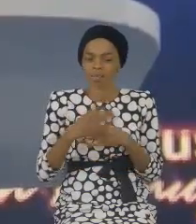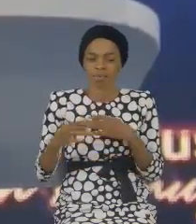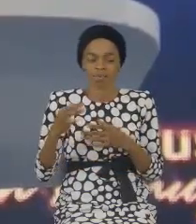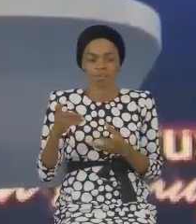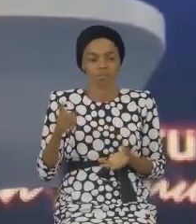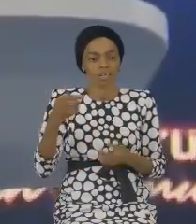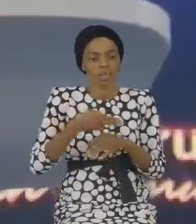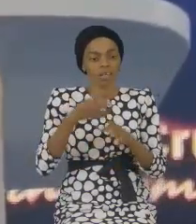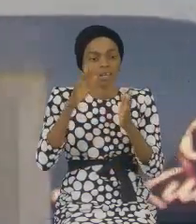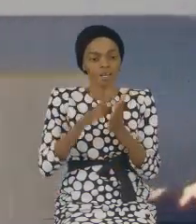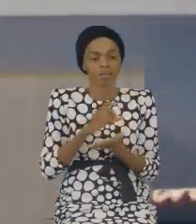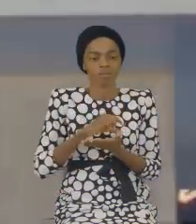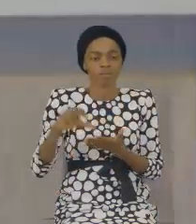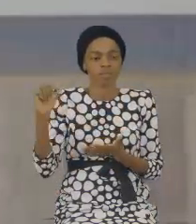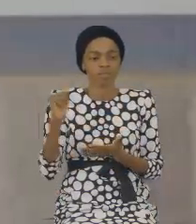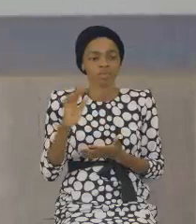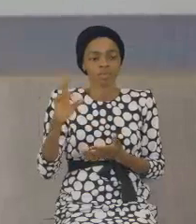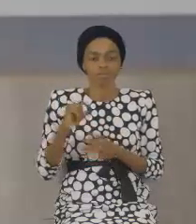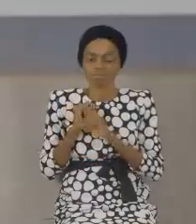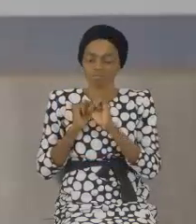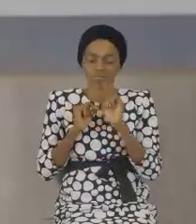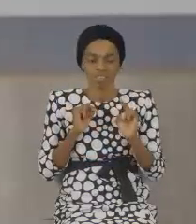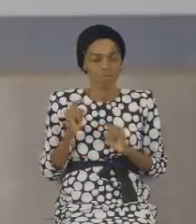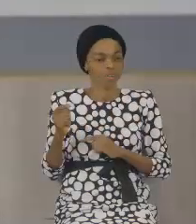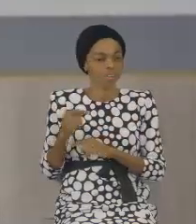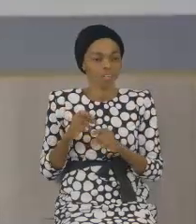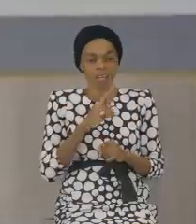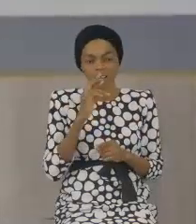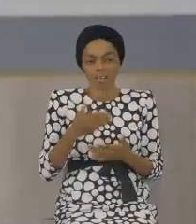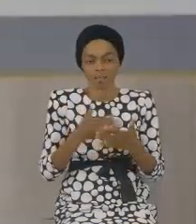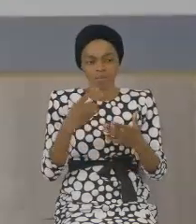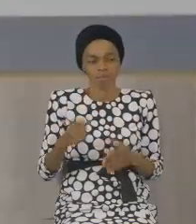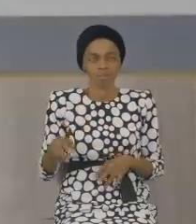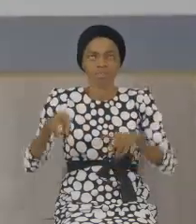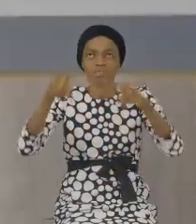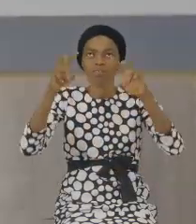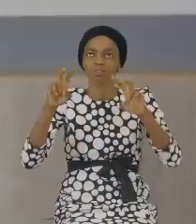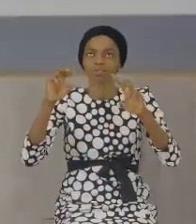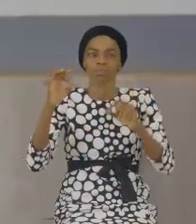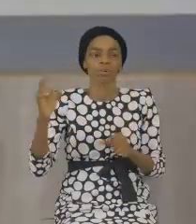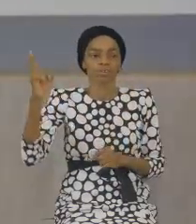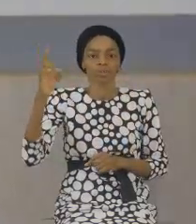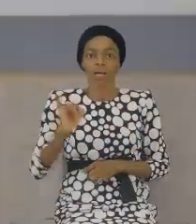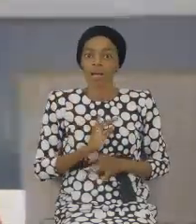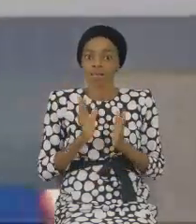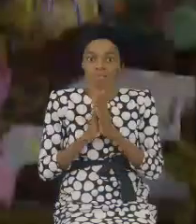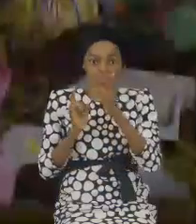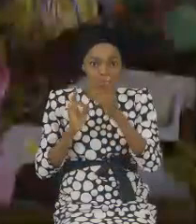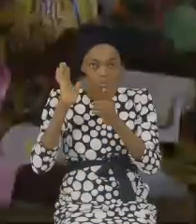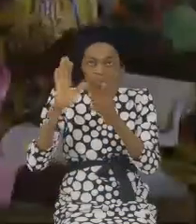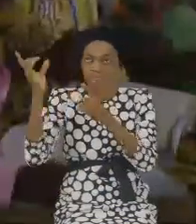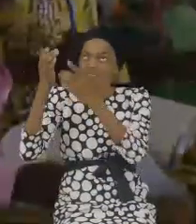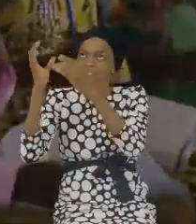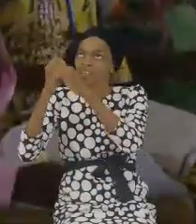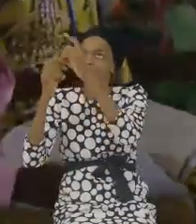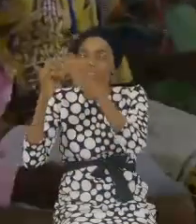verse 15, it says, therefore are they before the throne of God. I pray you'll get there.